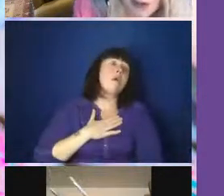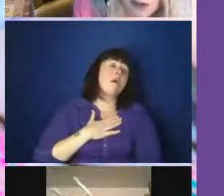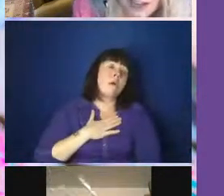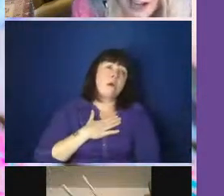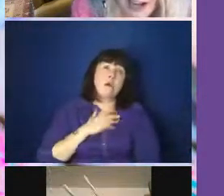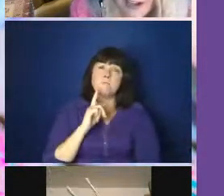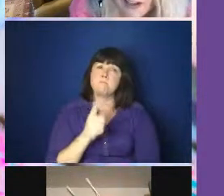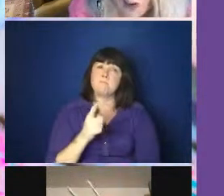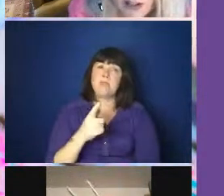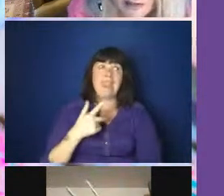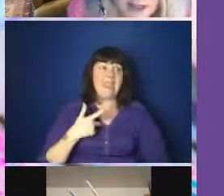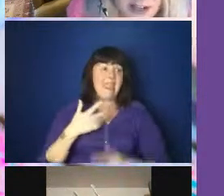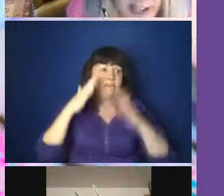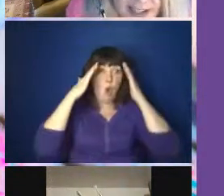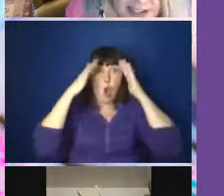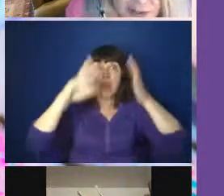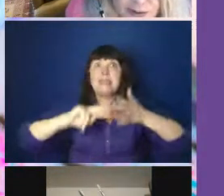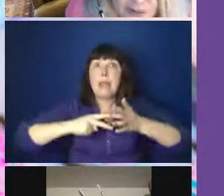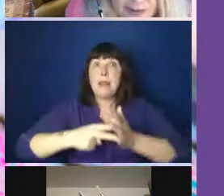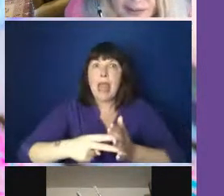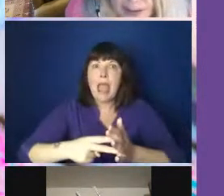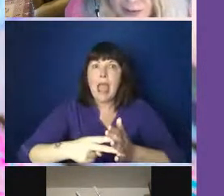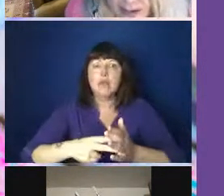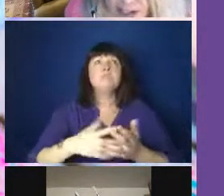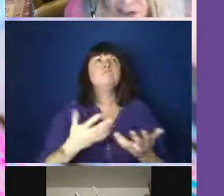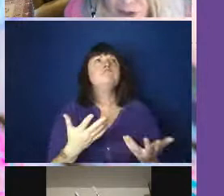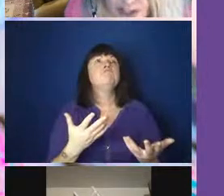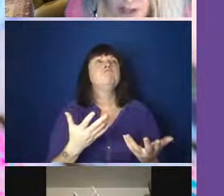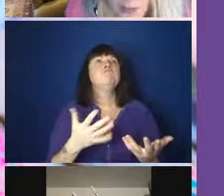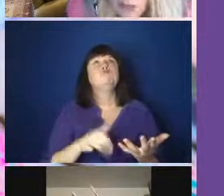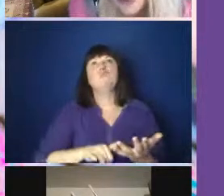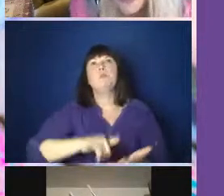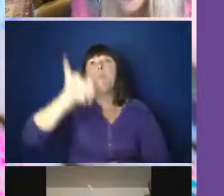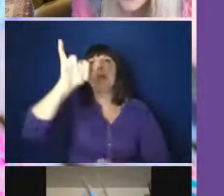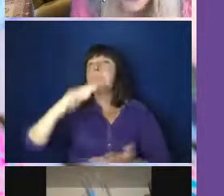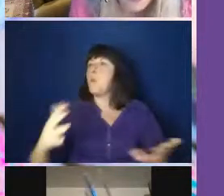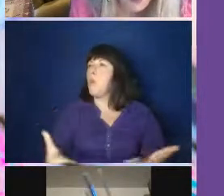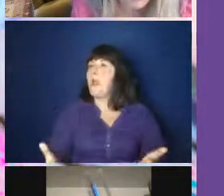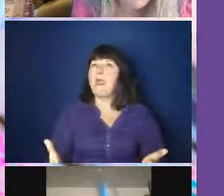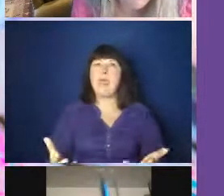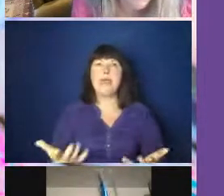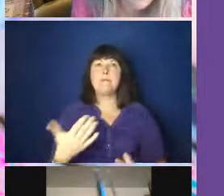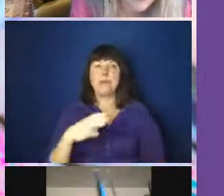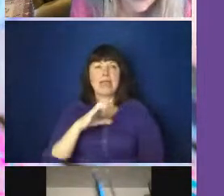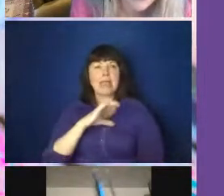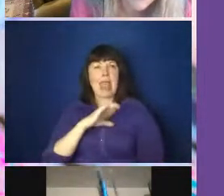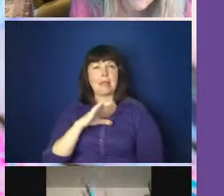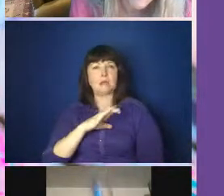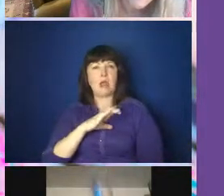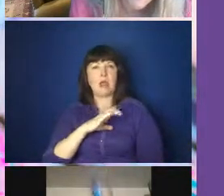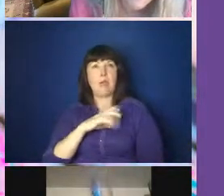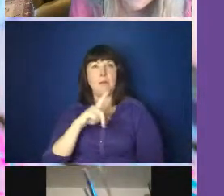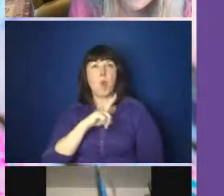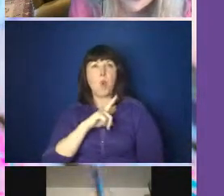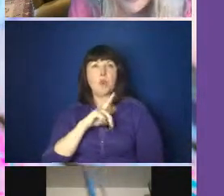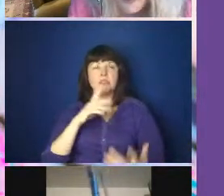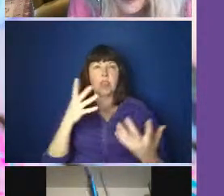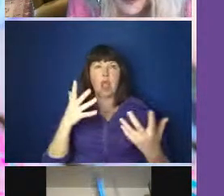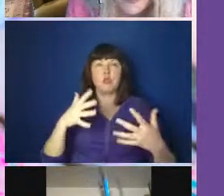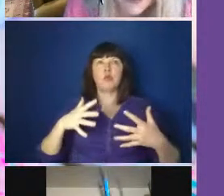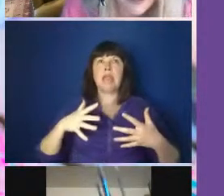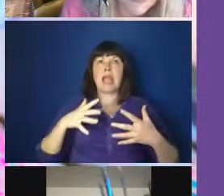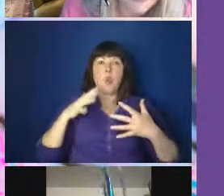going to plan a holiday, I'd love to go to Canada or somewhere like that, or the Lake District, because waterfalls, they're so powerful, aren't they? But